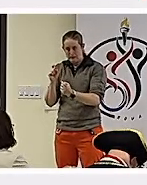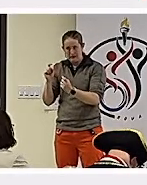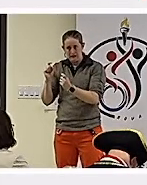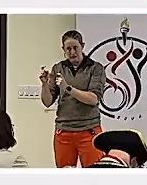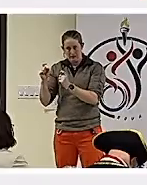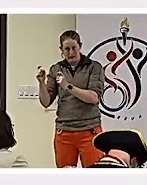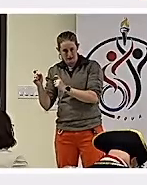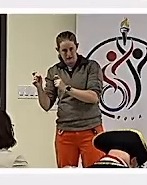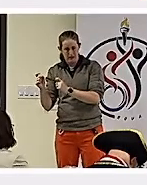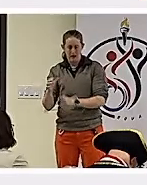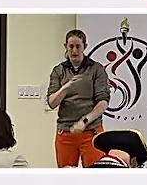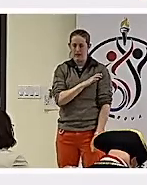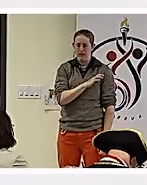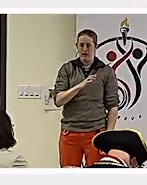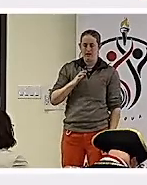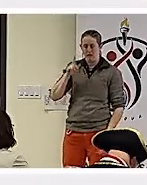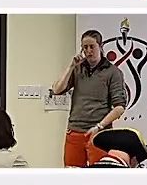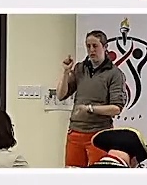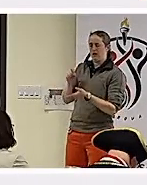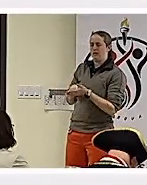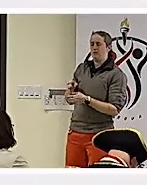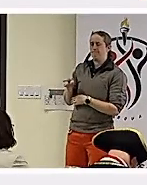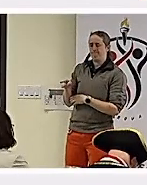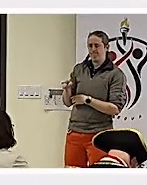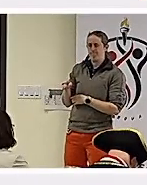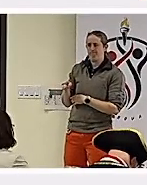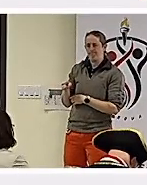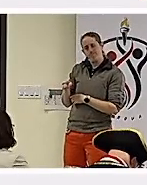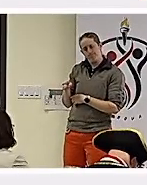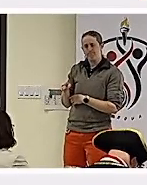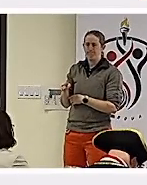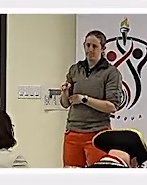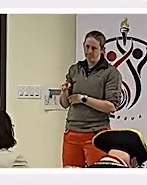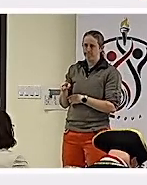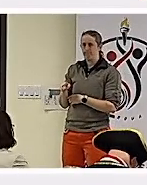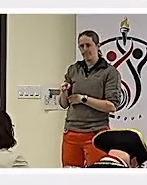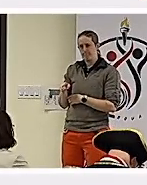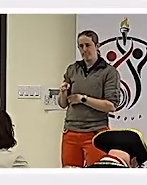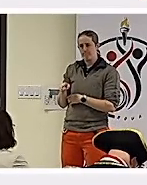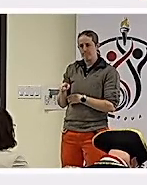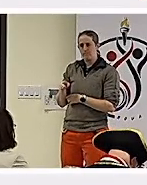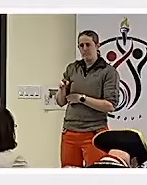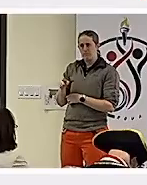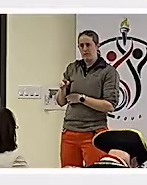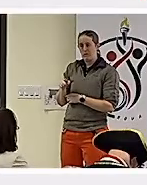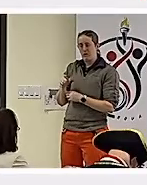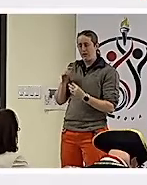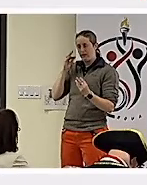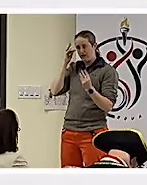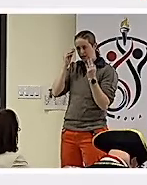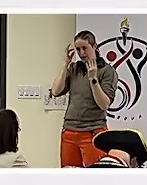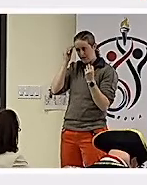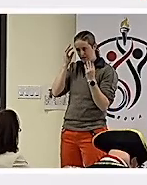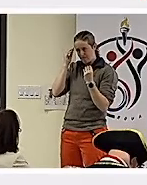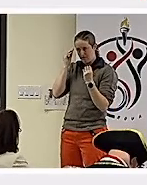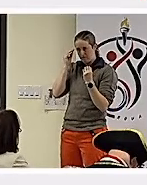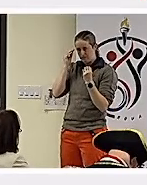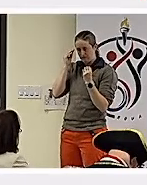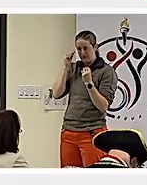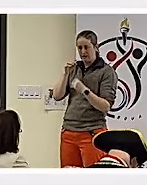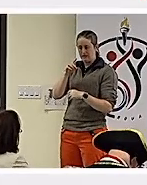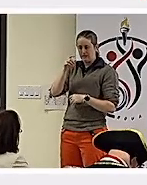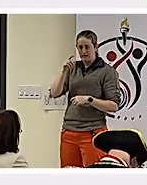Committee recognized that the need to consider and understand the alignment of disability